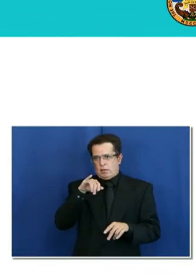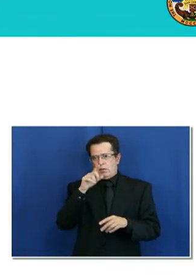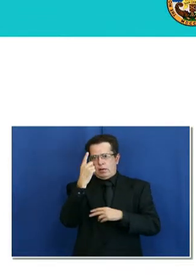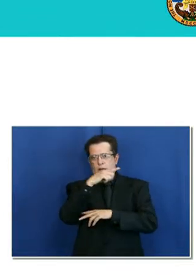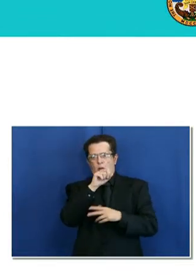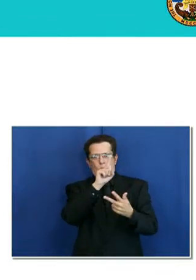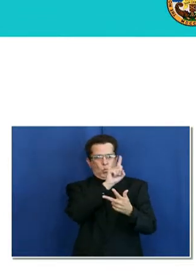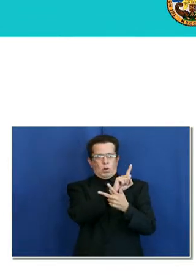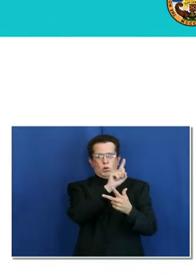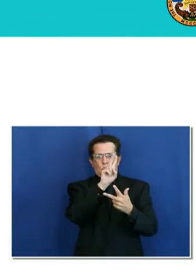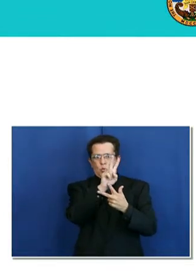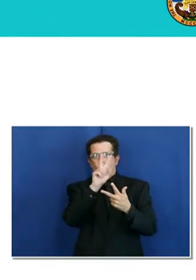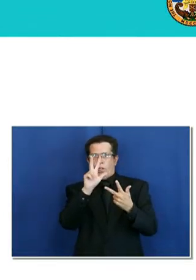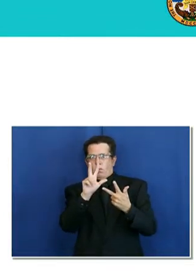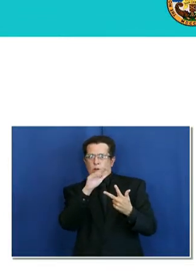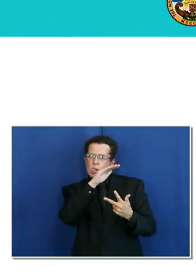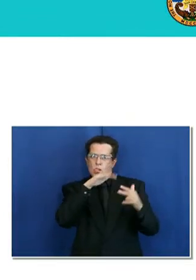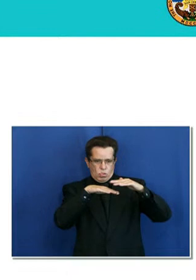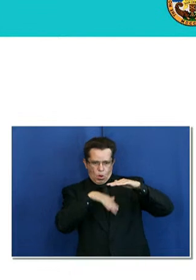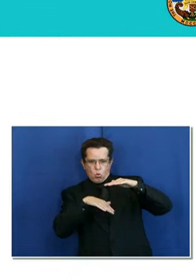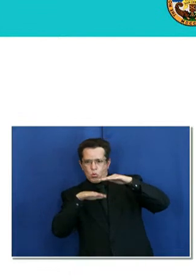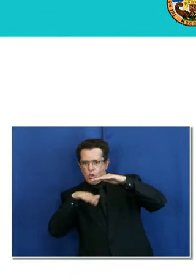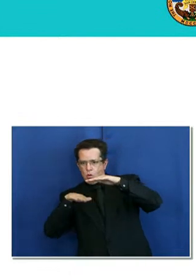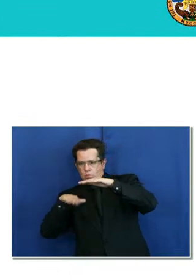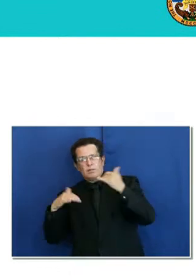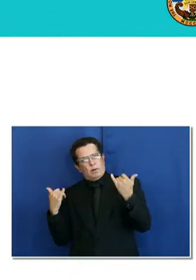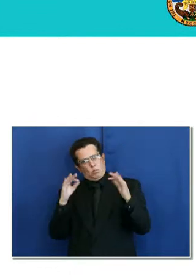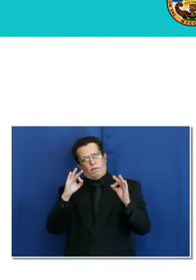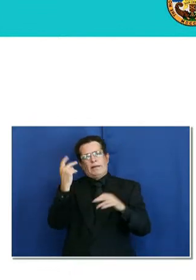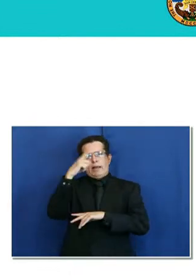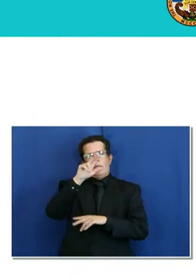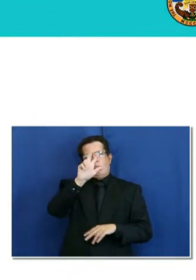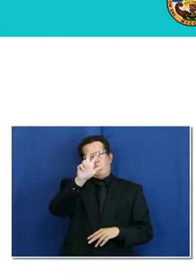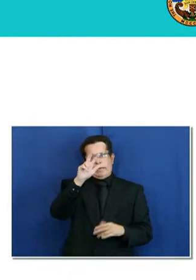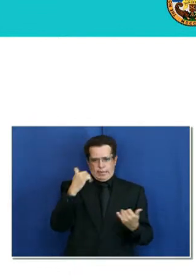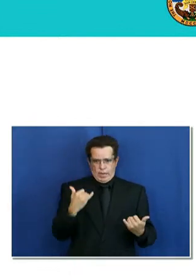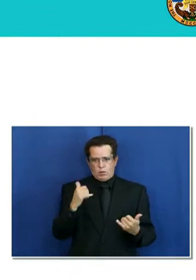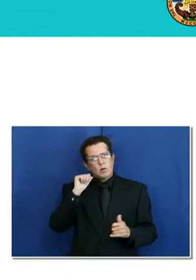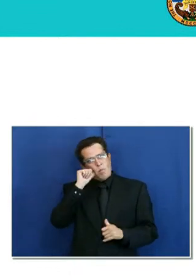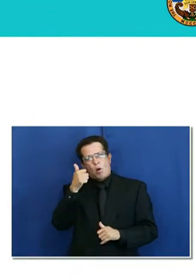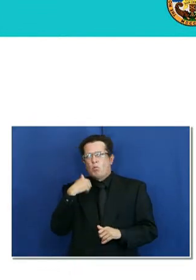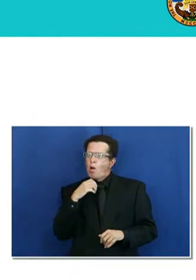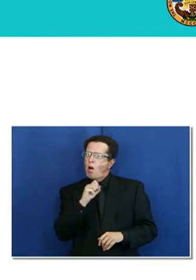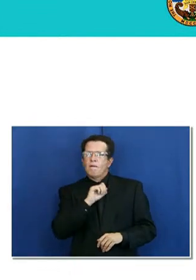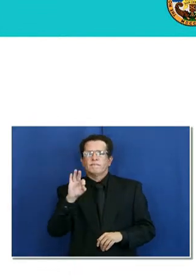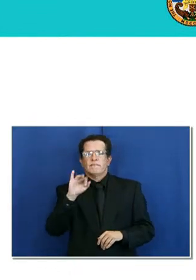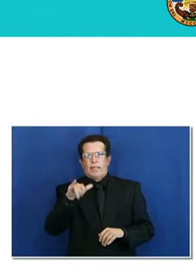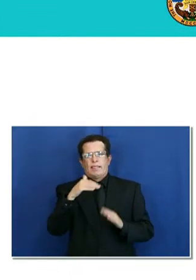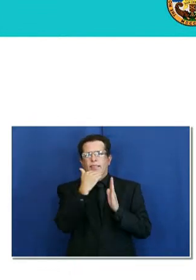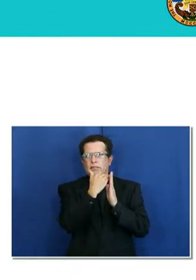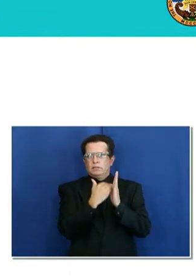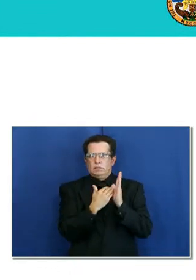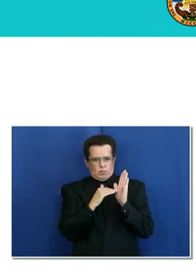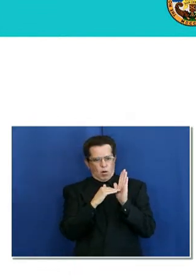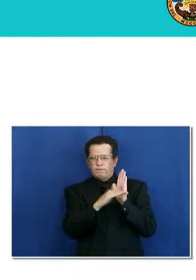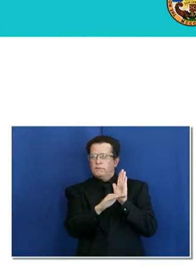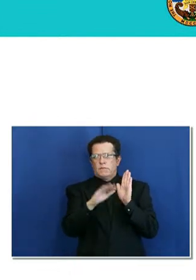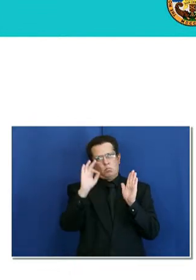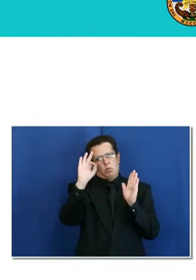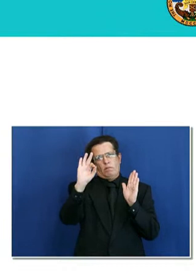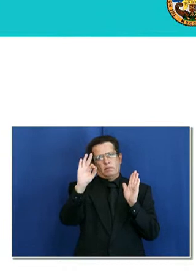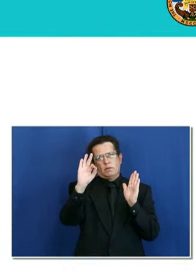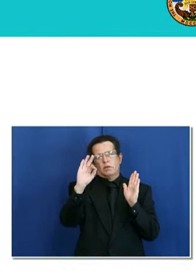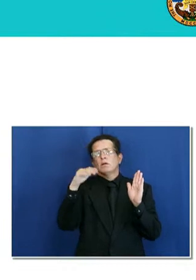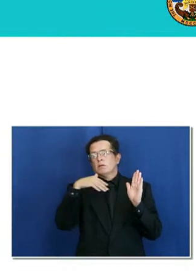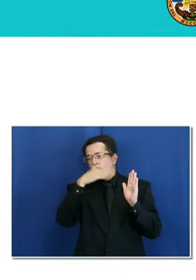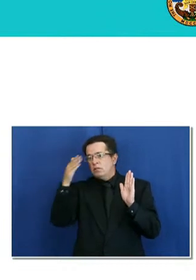3, non-elevated data. Today is our day 3. Tomorrow, we officially come off the list, and beginning tomorrow,